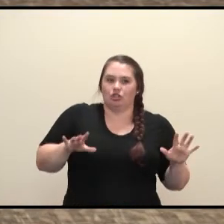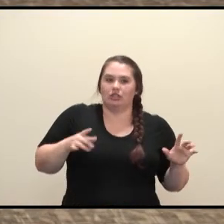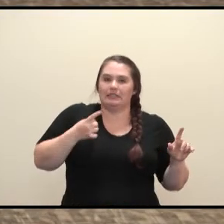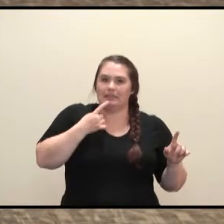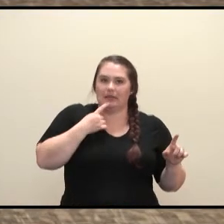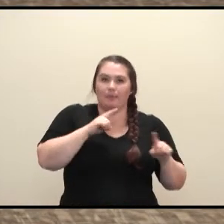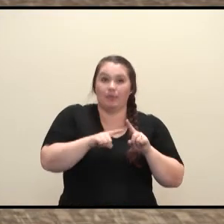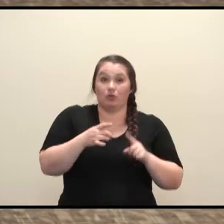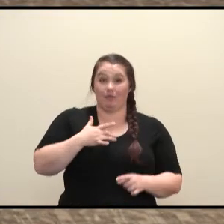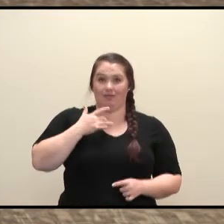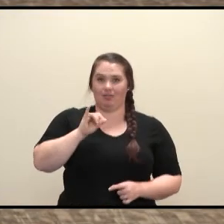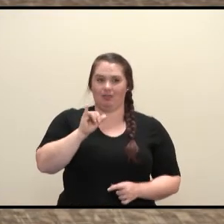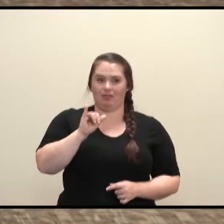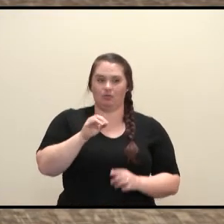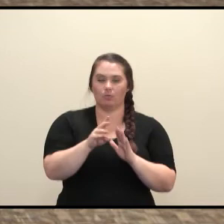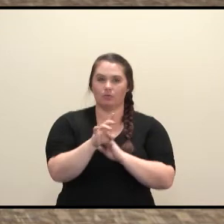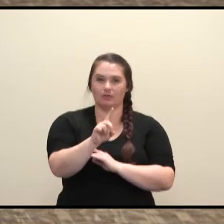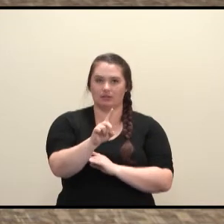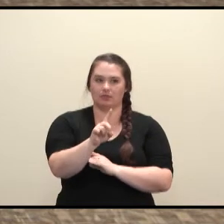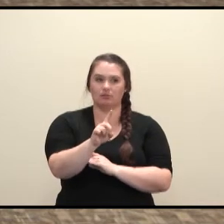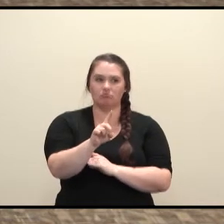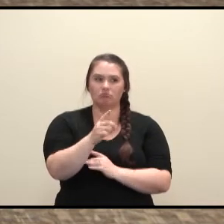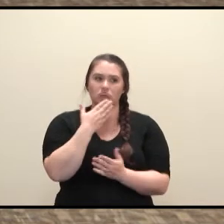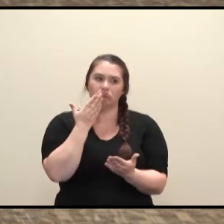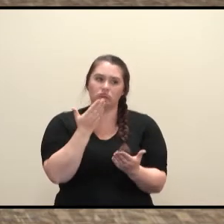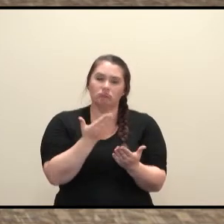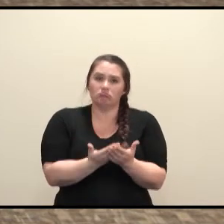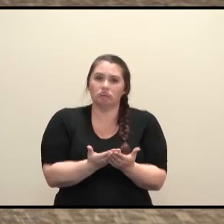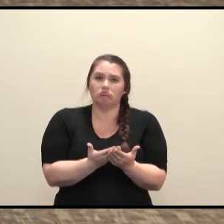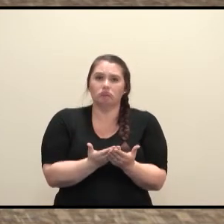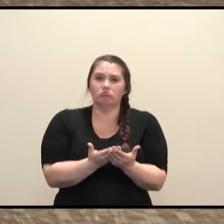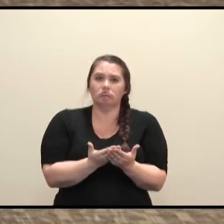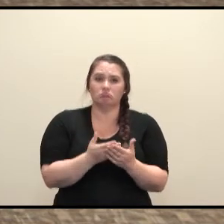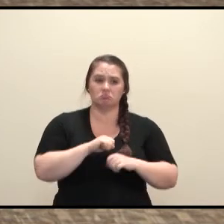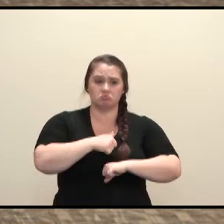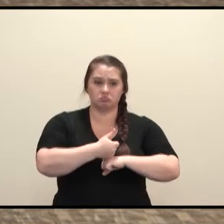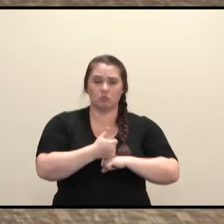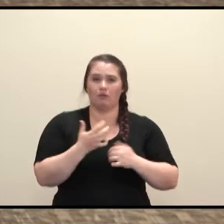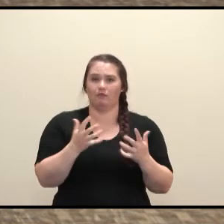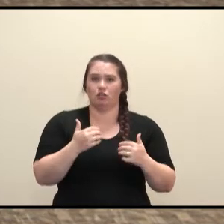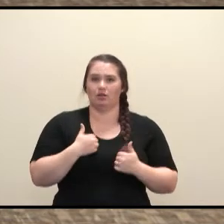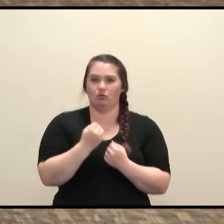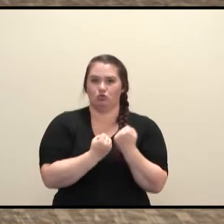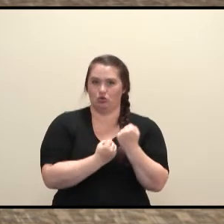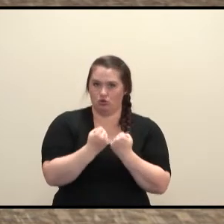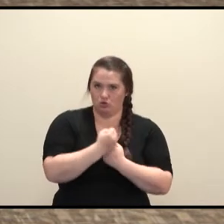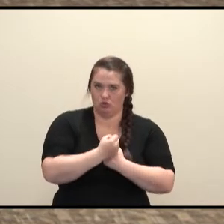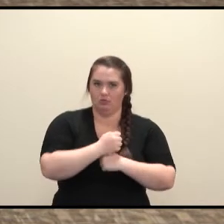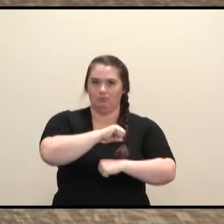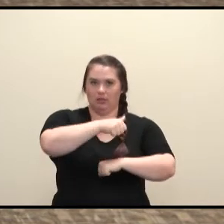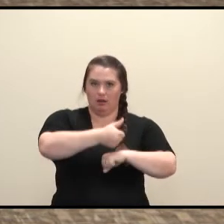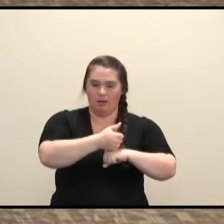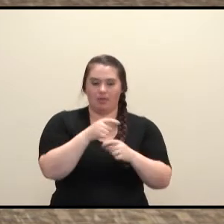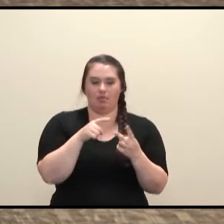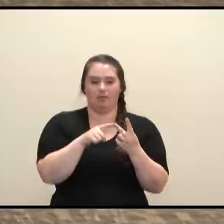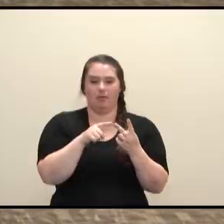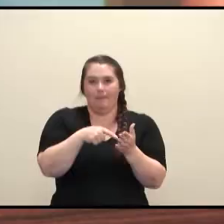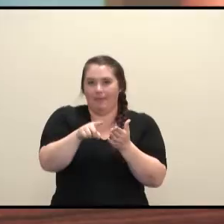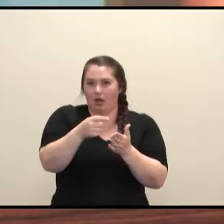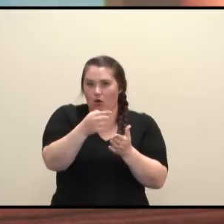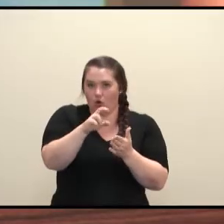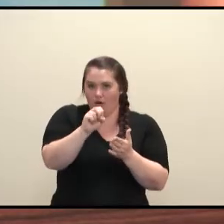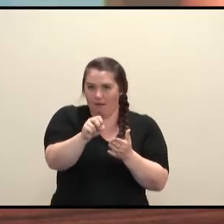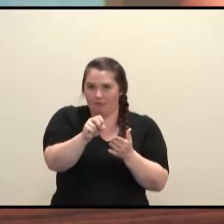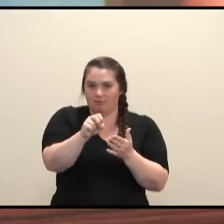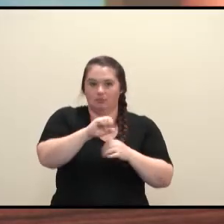feel like Waco ISD is in a strong position, that we have created the structures, that the pay grades are set up appropriately,